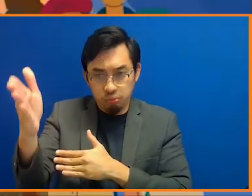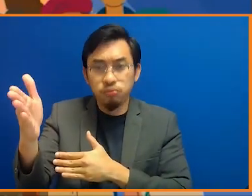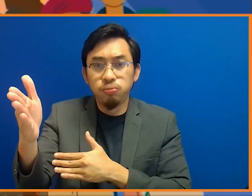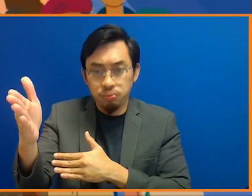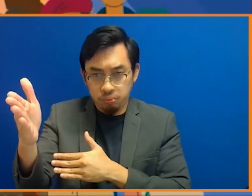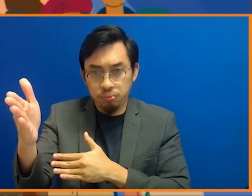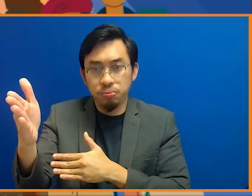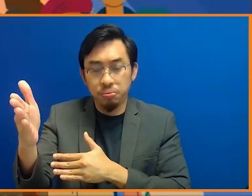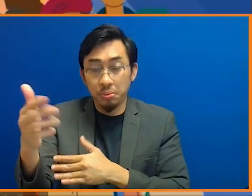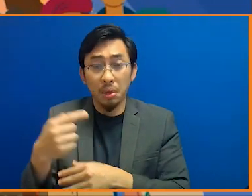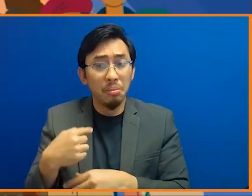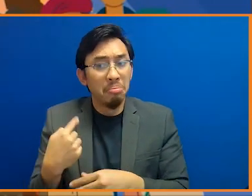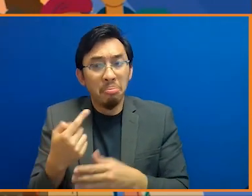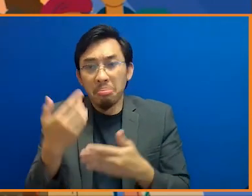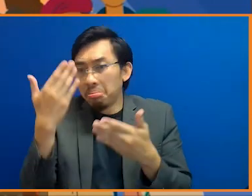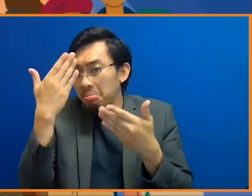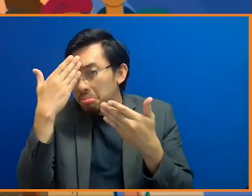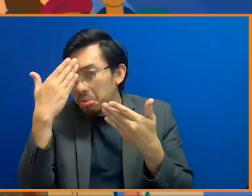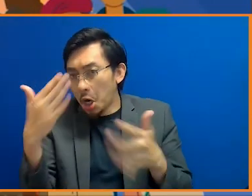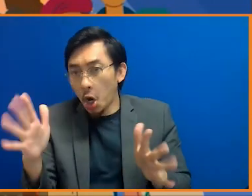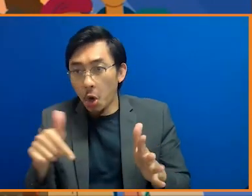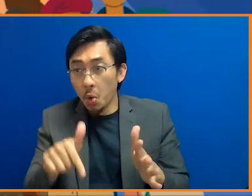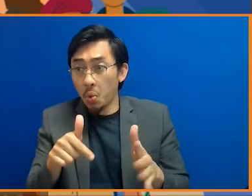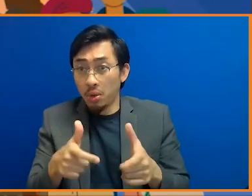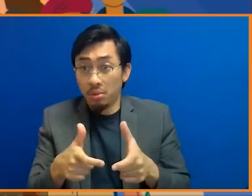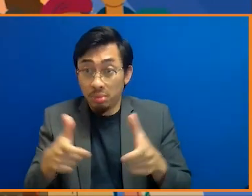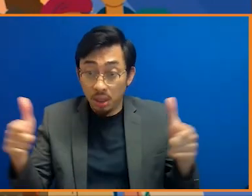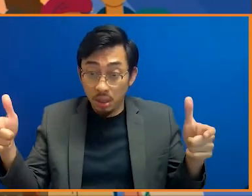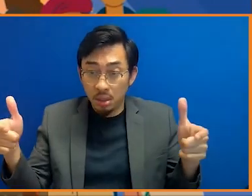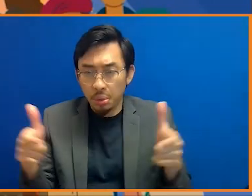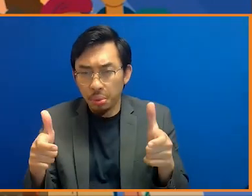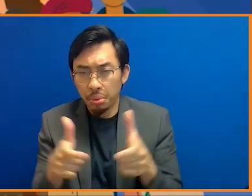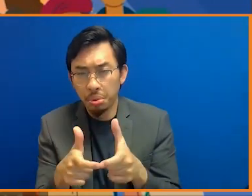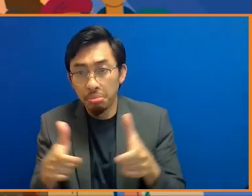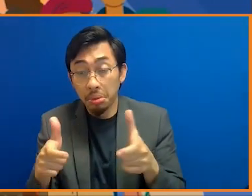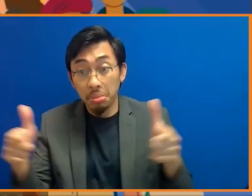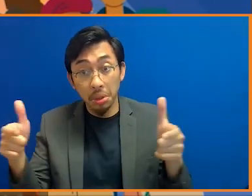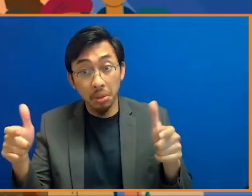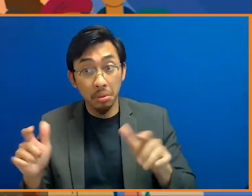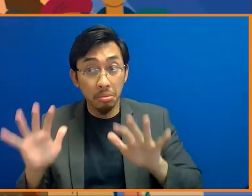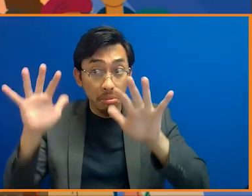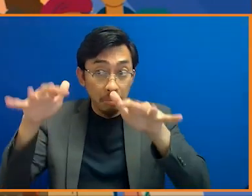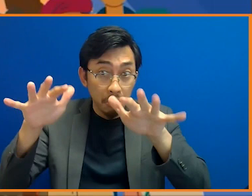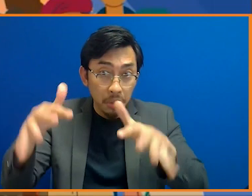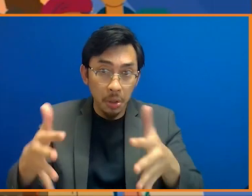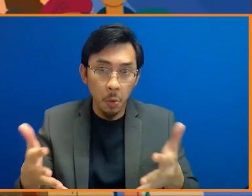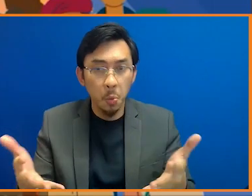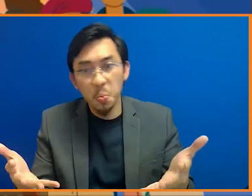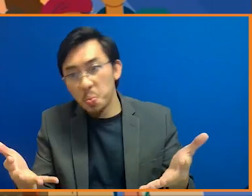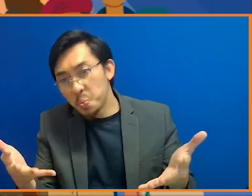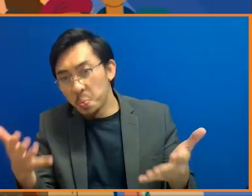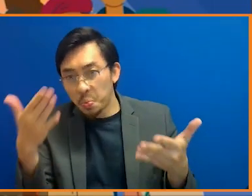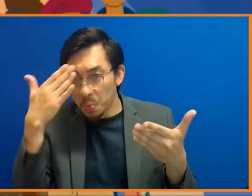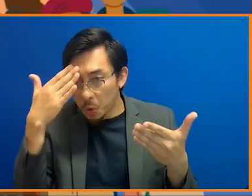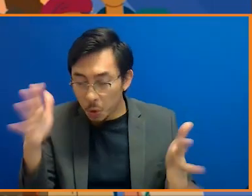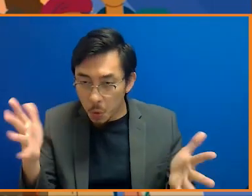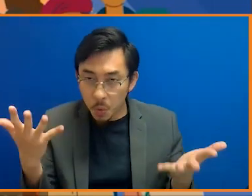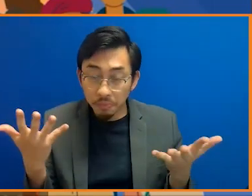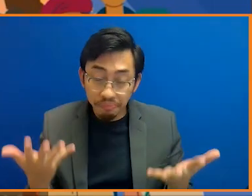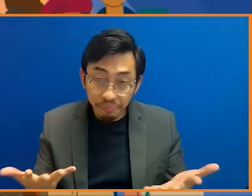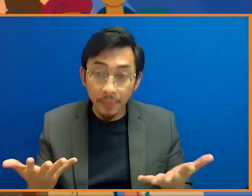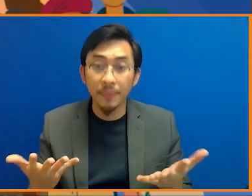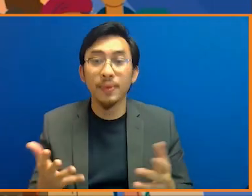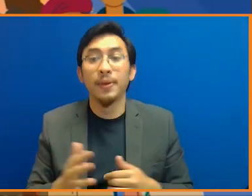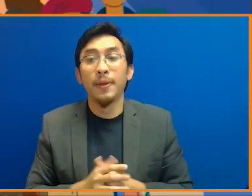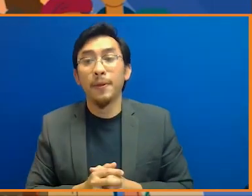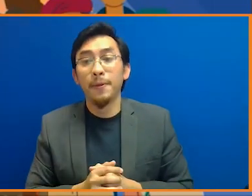future. So, but we not know when and what magnitude will be.